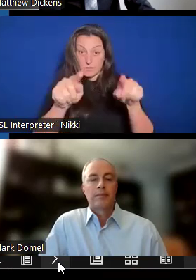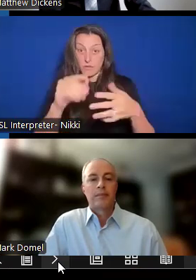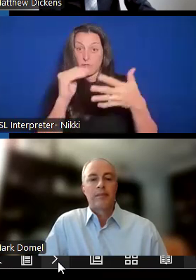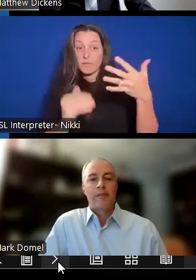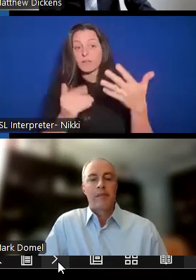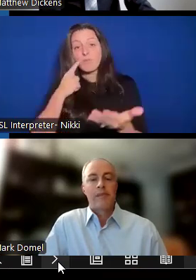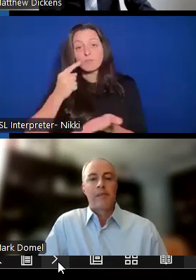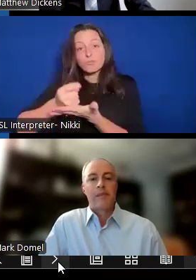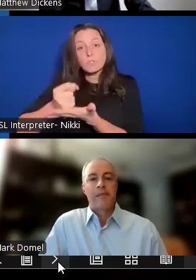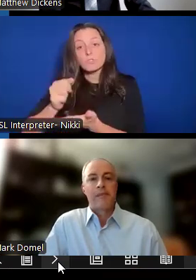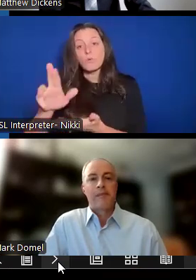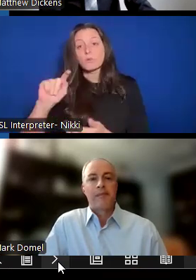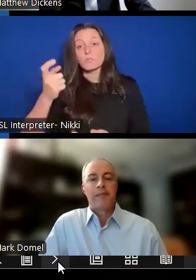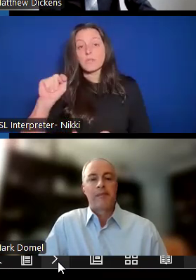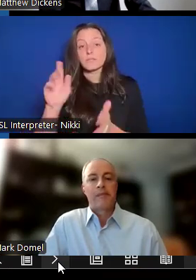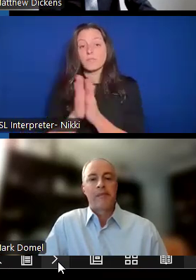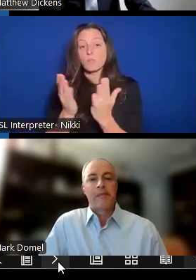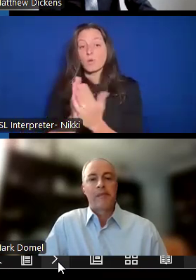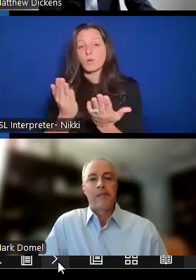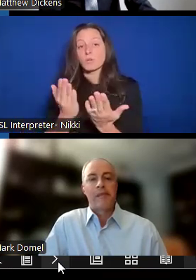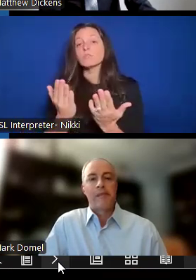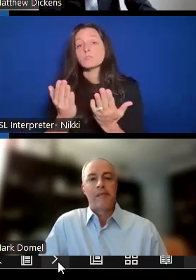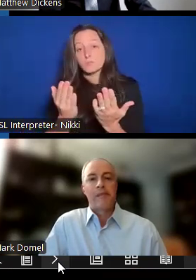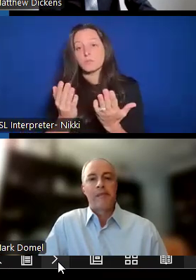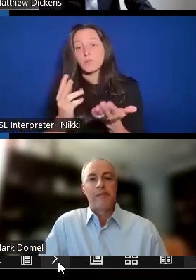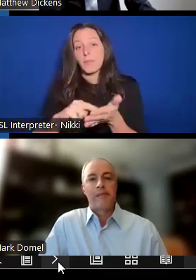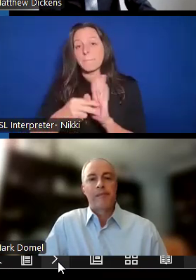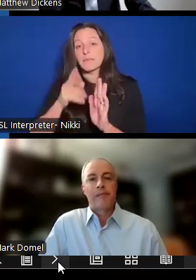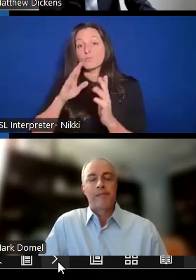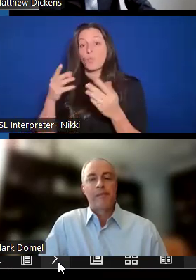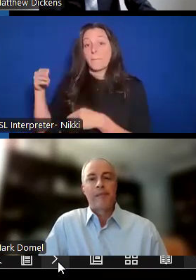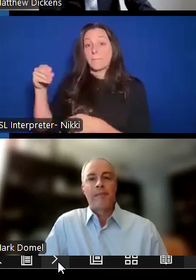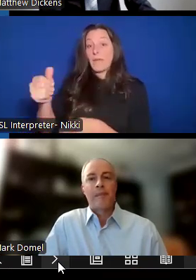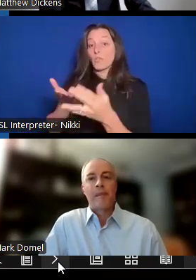tuition or textbooks, will occur on the program platform.